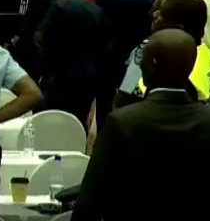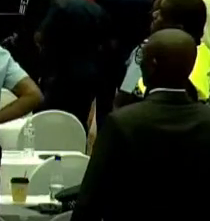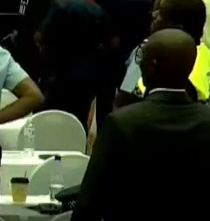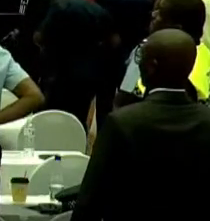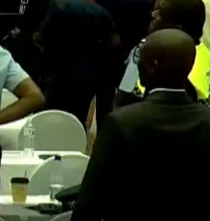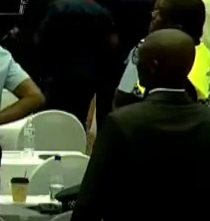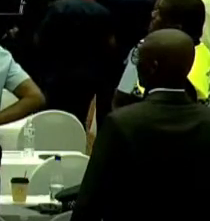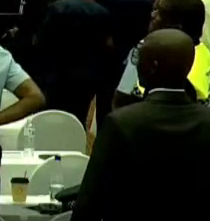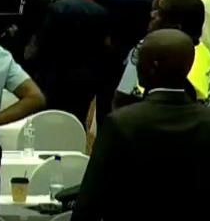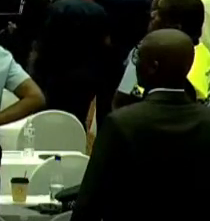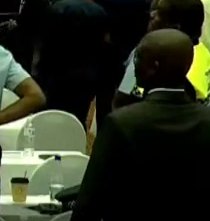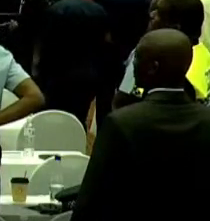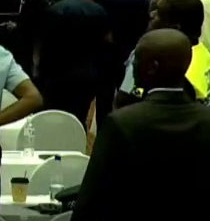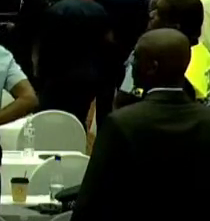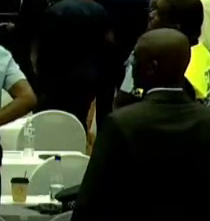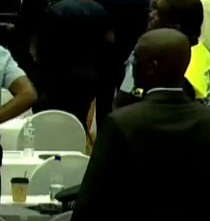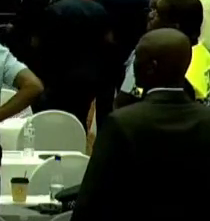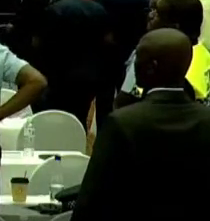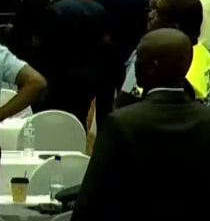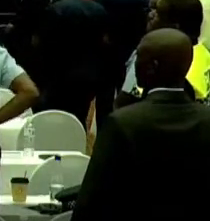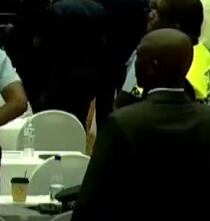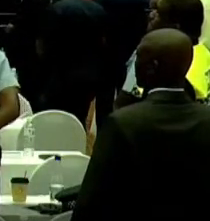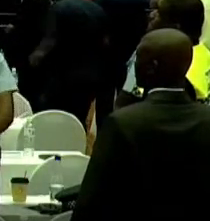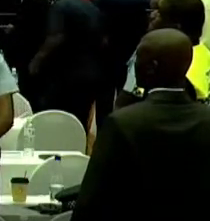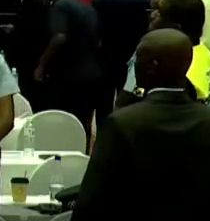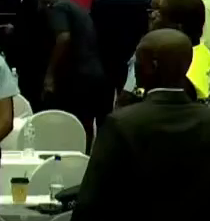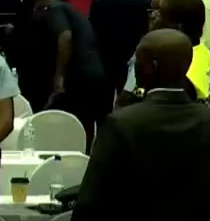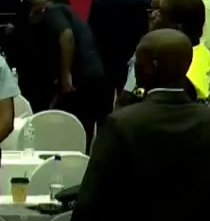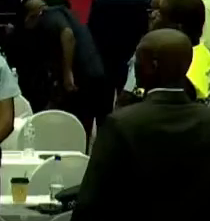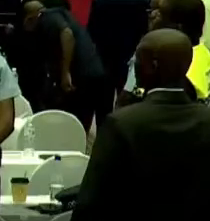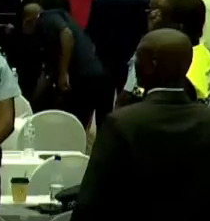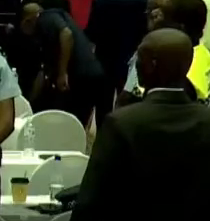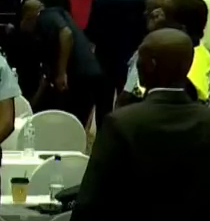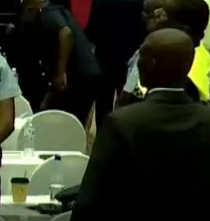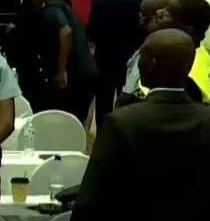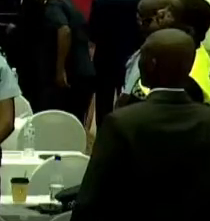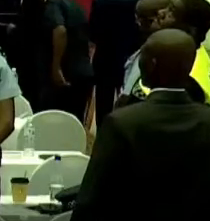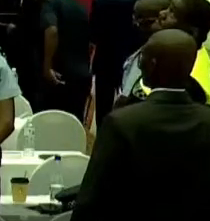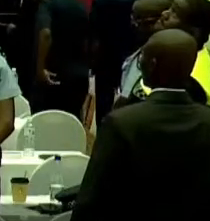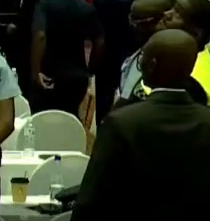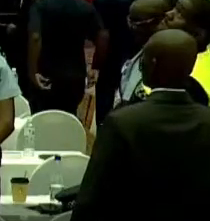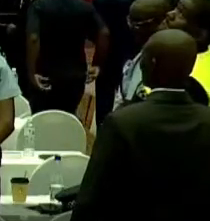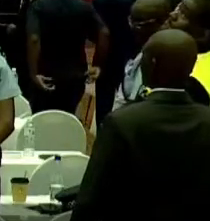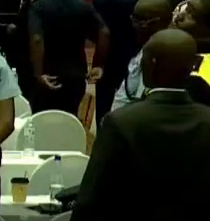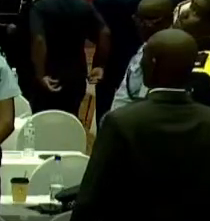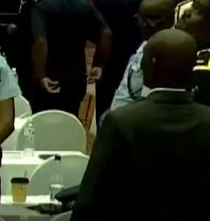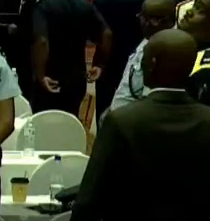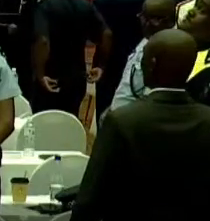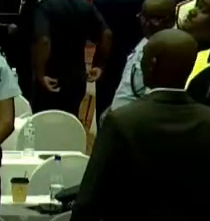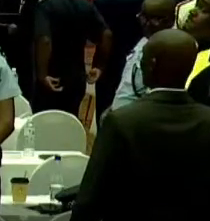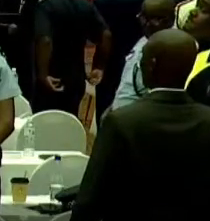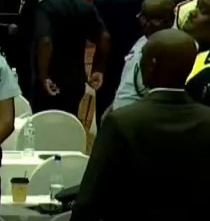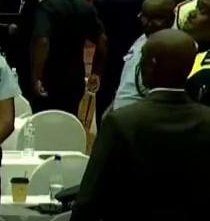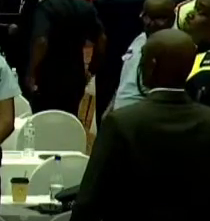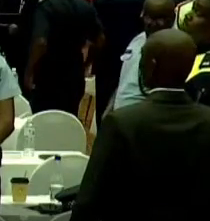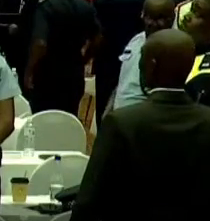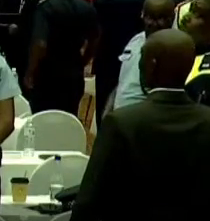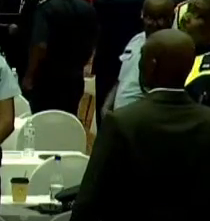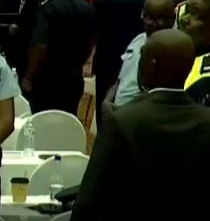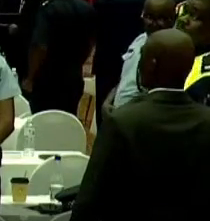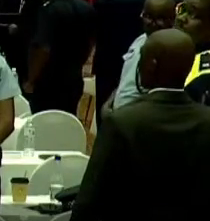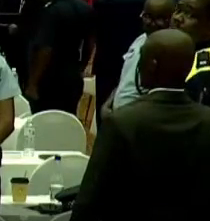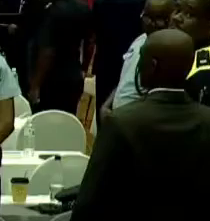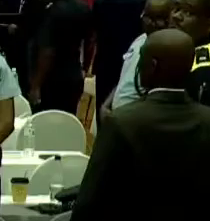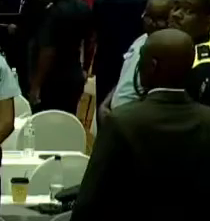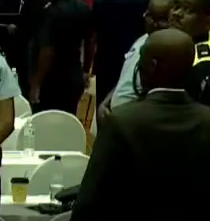our VIPs will be enjoying lunch at the dining facility. Thank you so much for your understanding. Otherwise, though, a kind reminder,